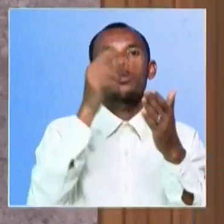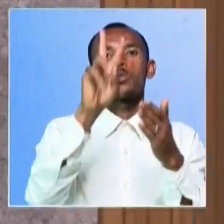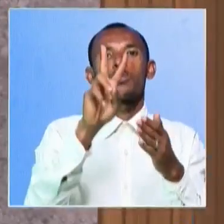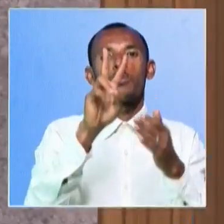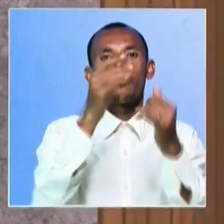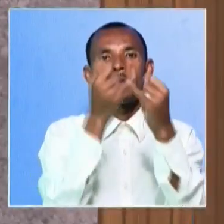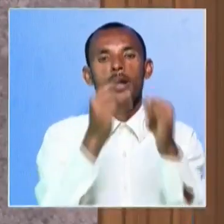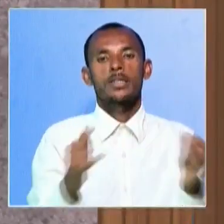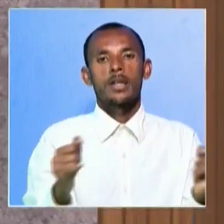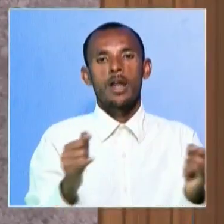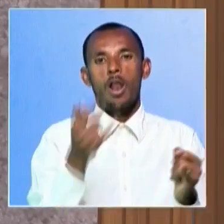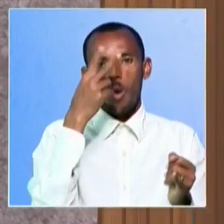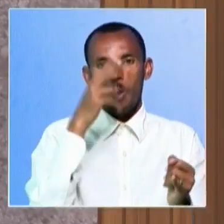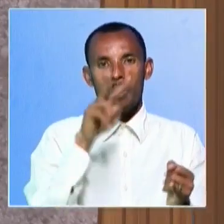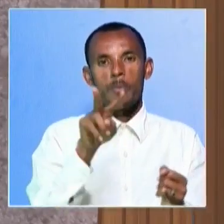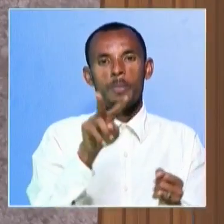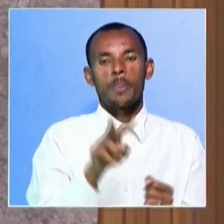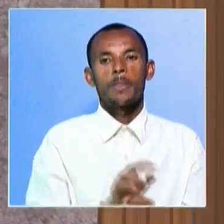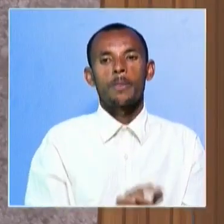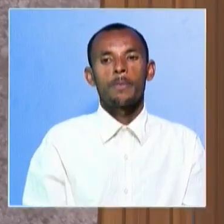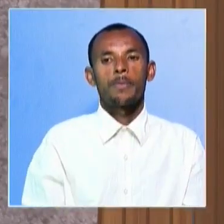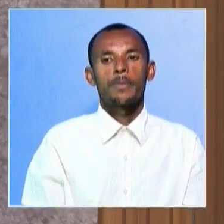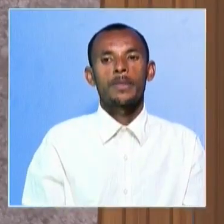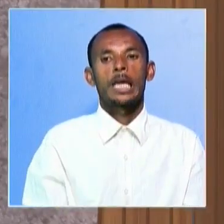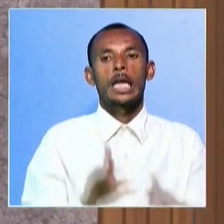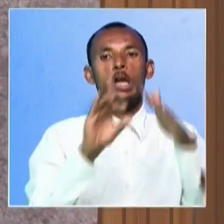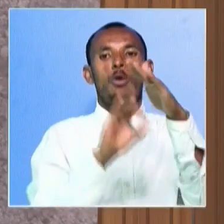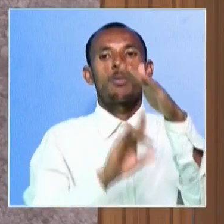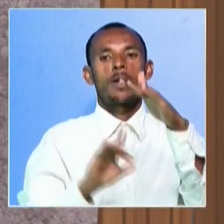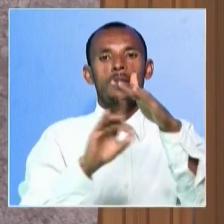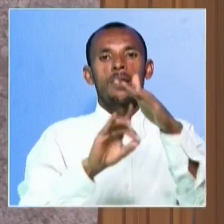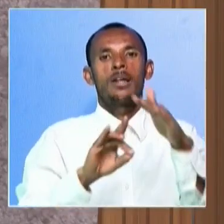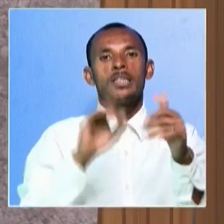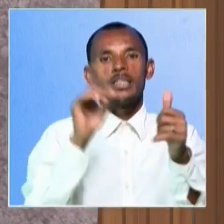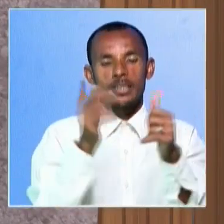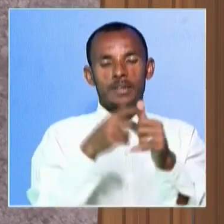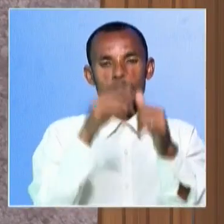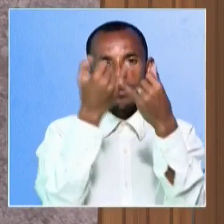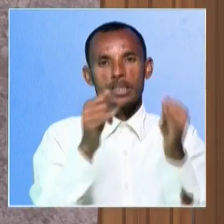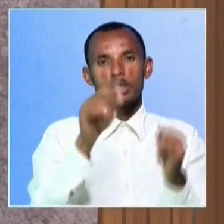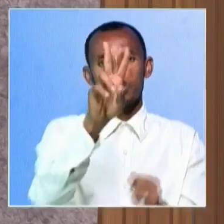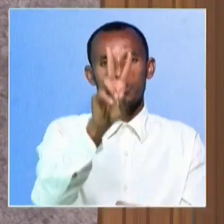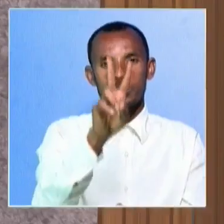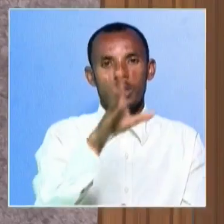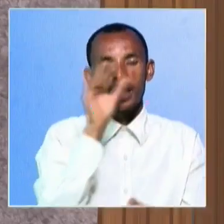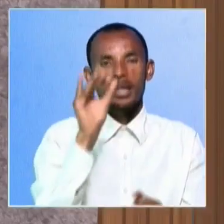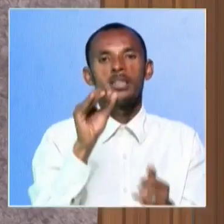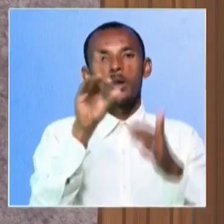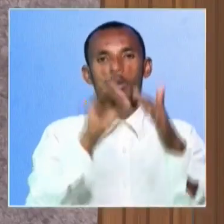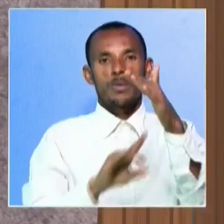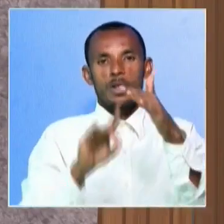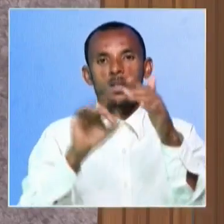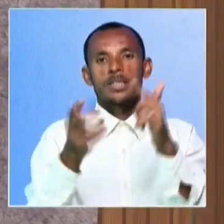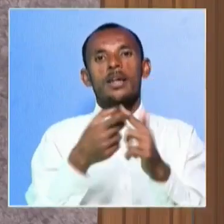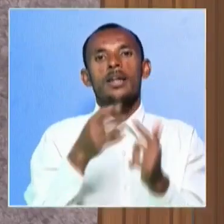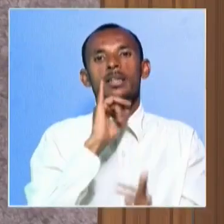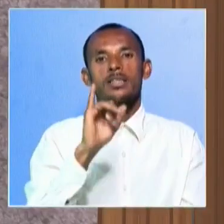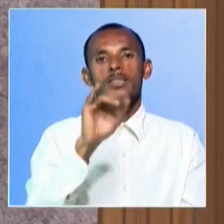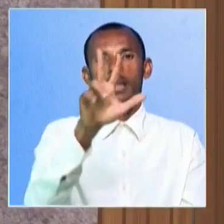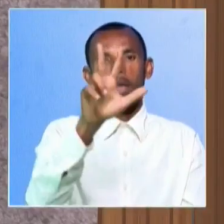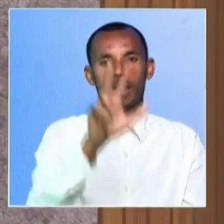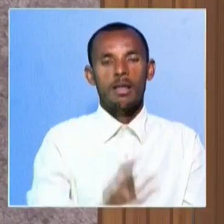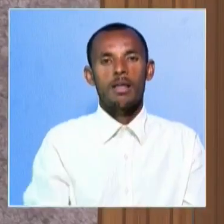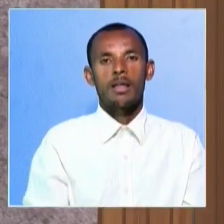fractions. Look, the denominator of the first fraction is 2, and the denominator of the second fraction is